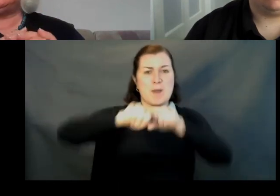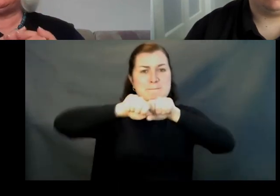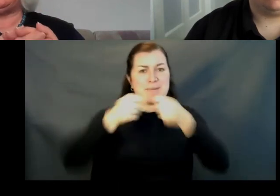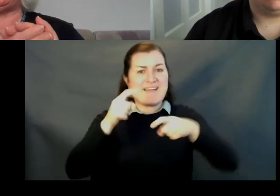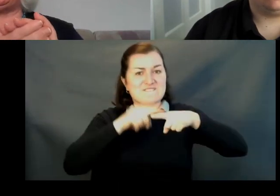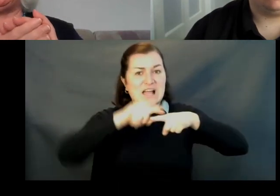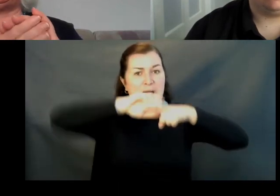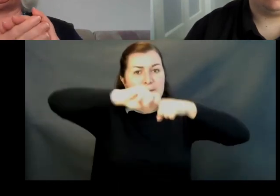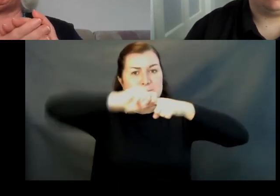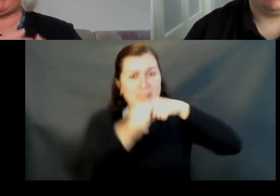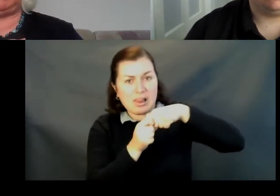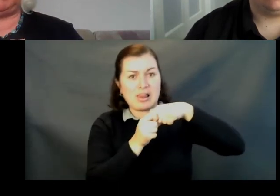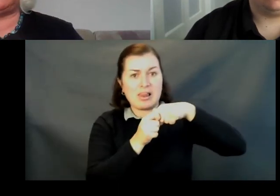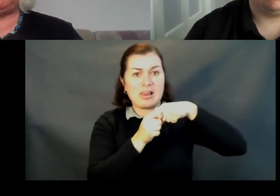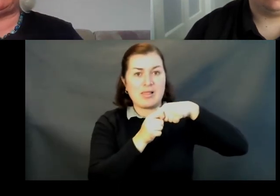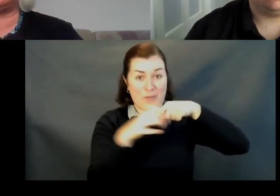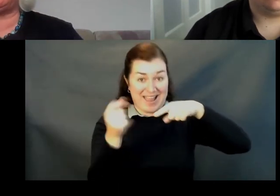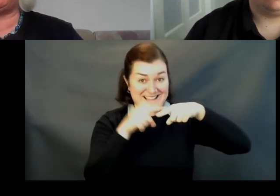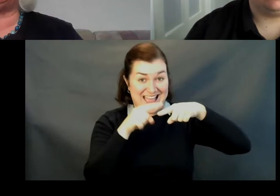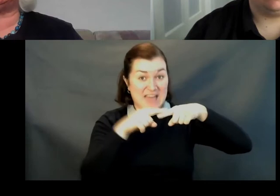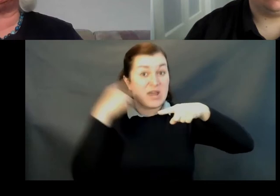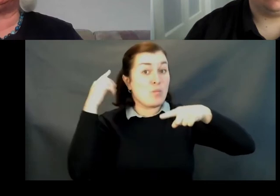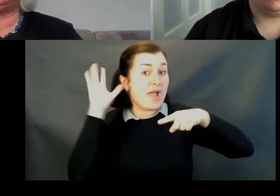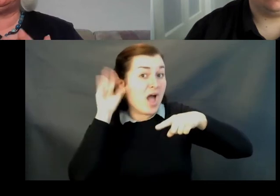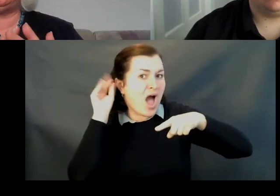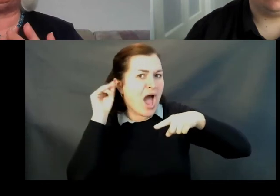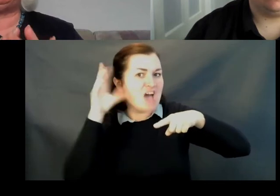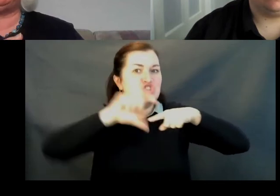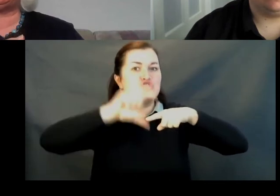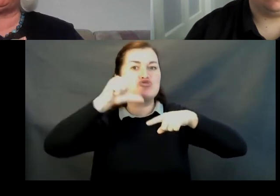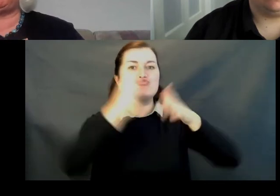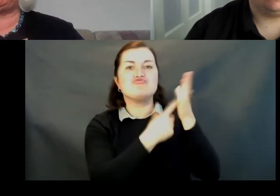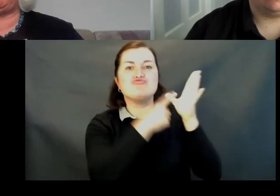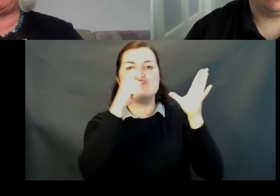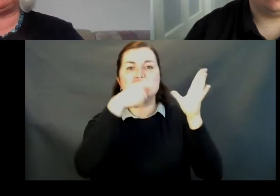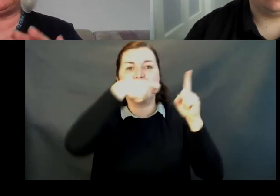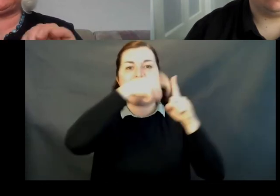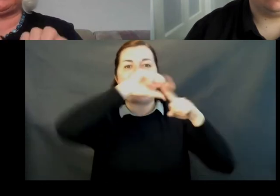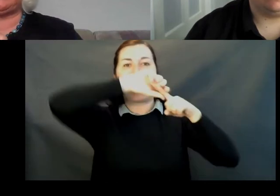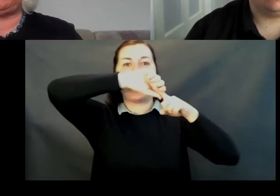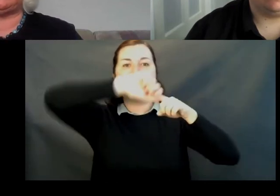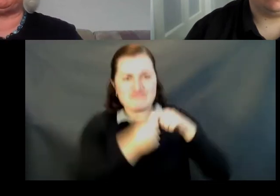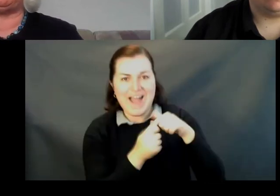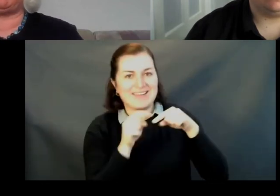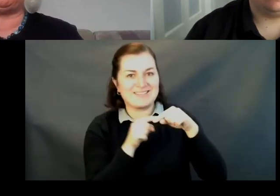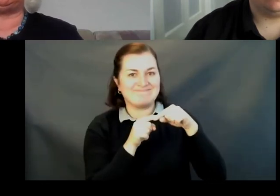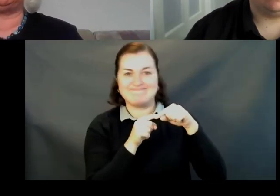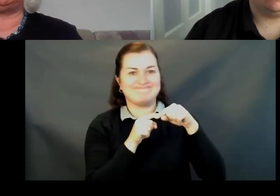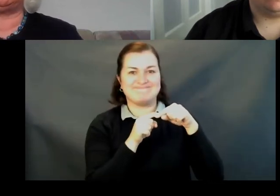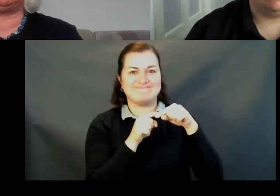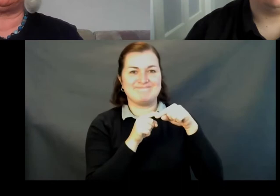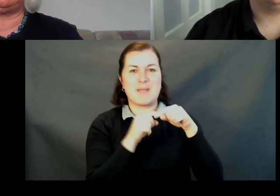there and then we heard crack as the fingers were broken. And the fingers were broken by actually twisting a piece of bubble